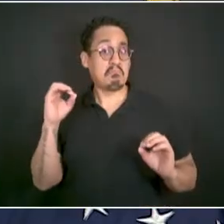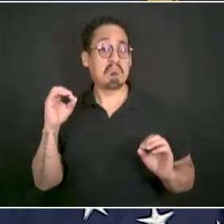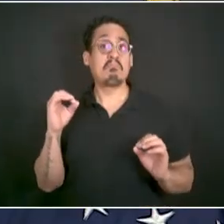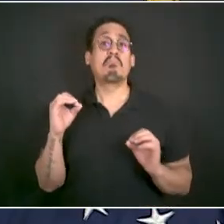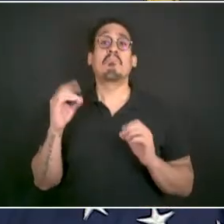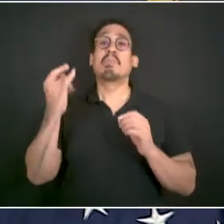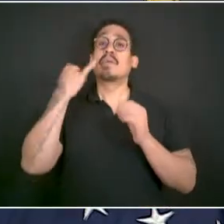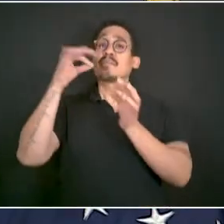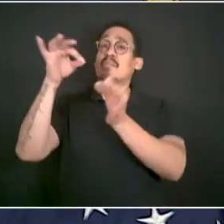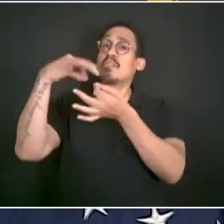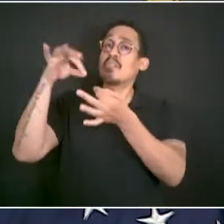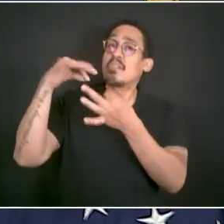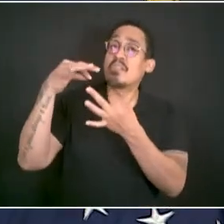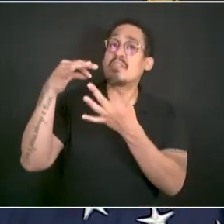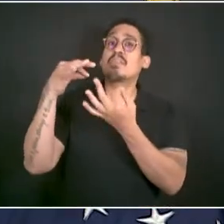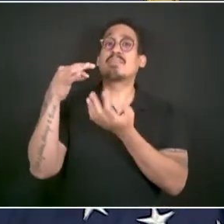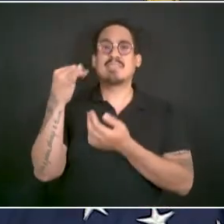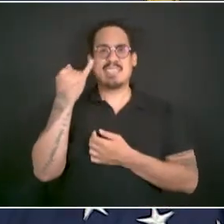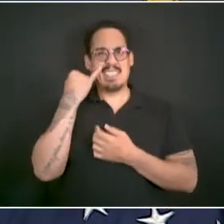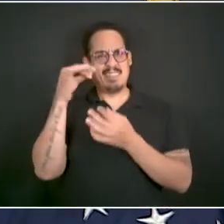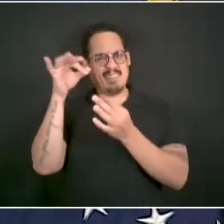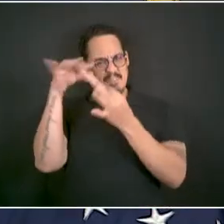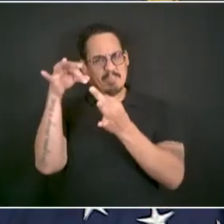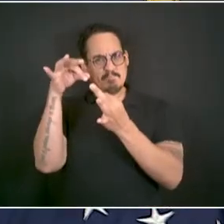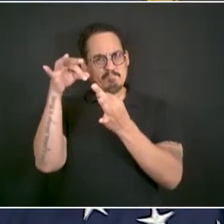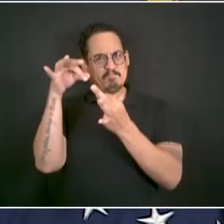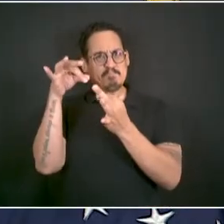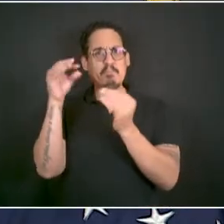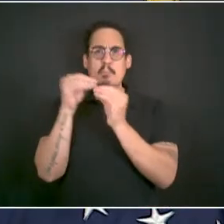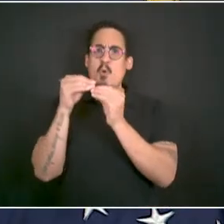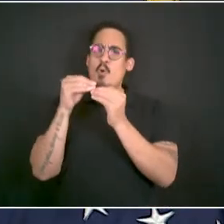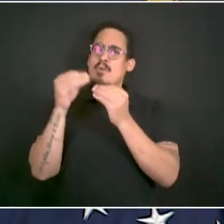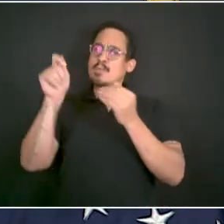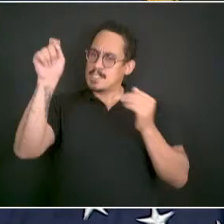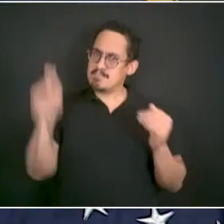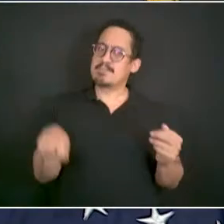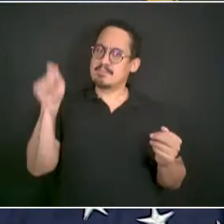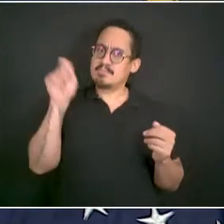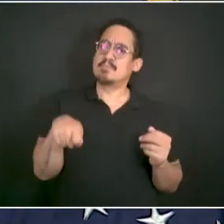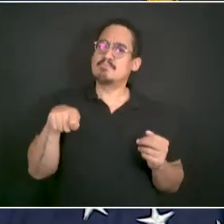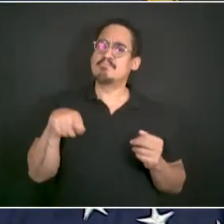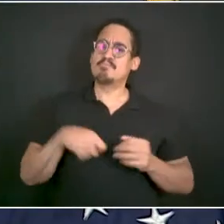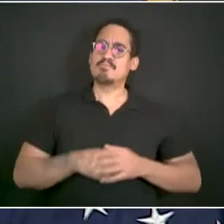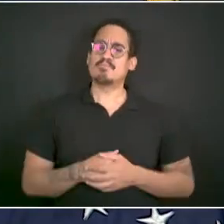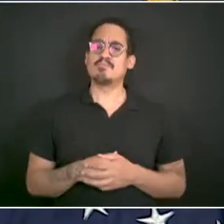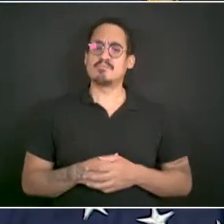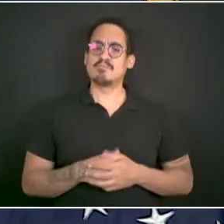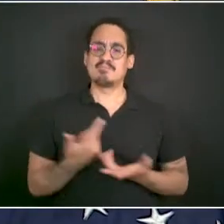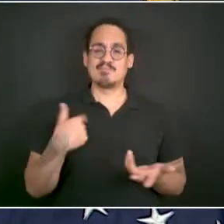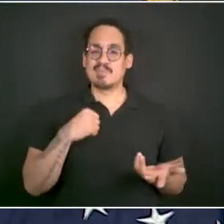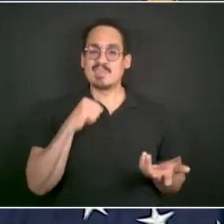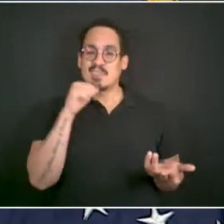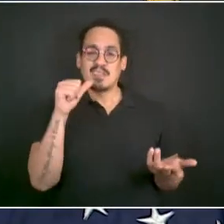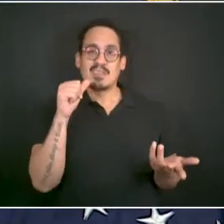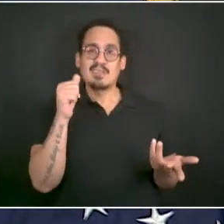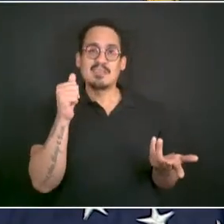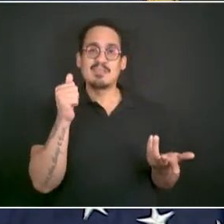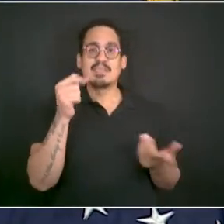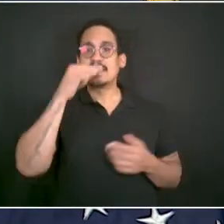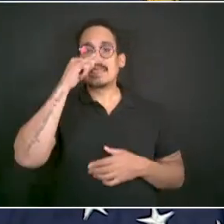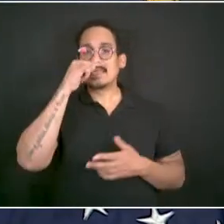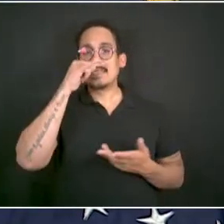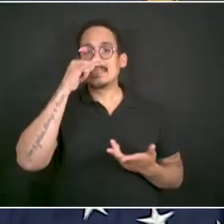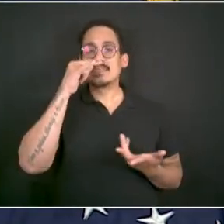that they're durable so they can get through the summer. And you know, our clerks, we're not looking. Children should not be